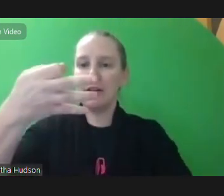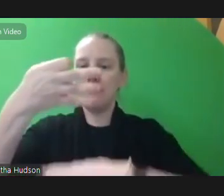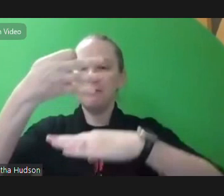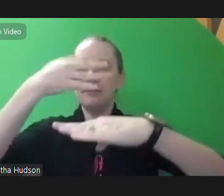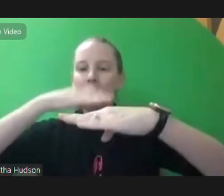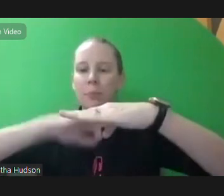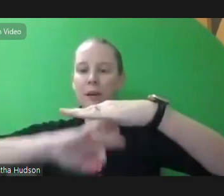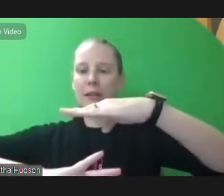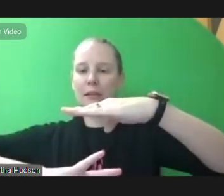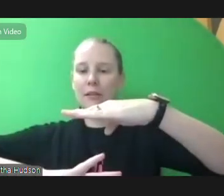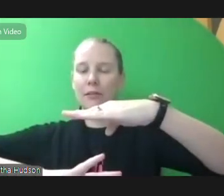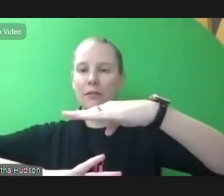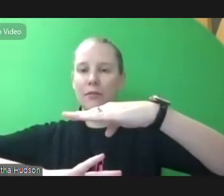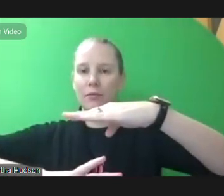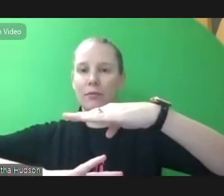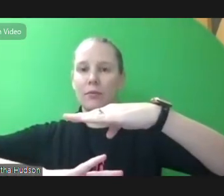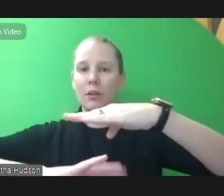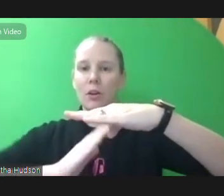we're going to flip it